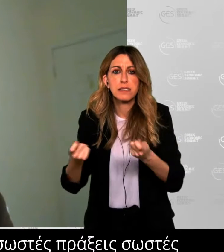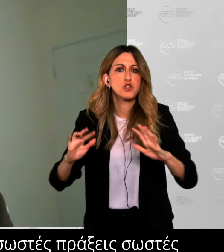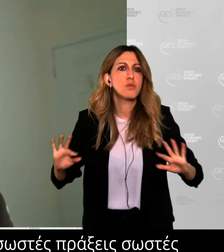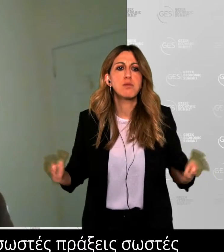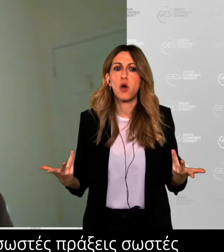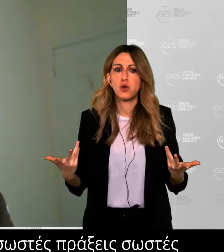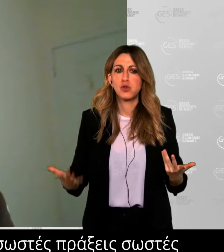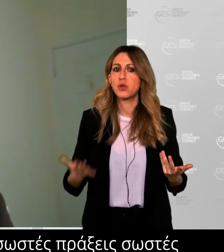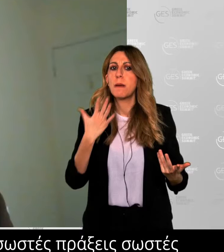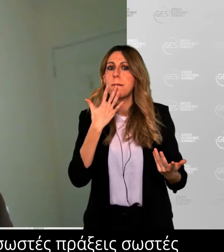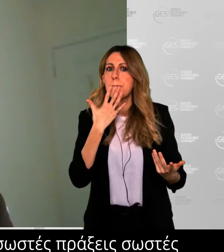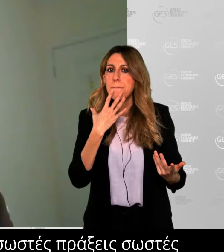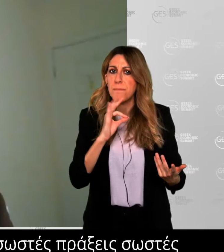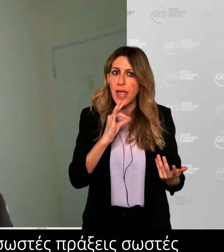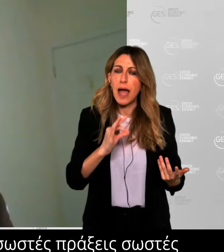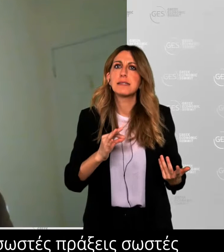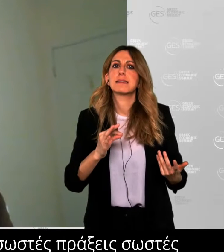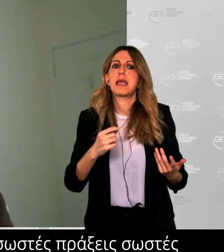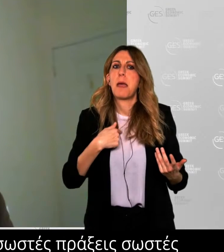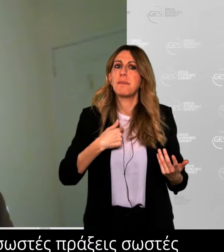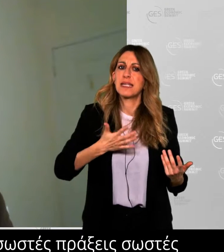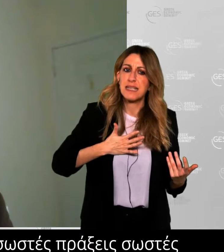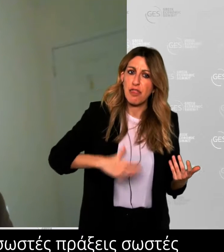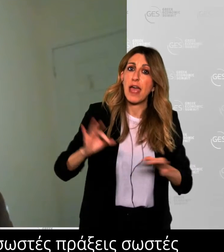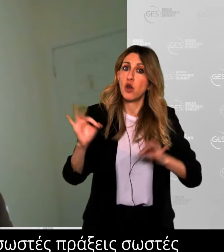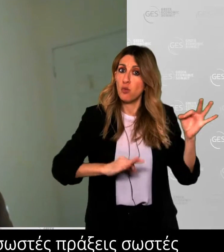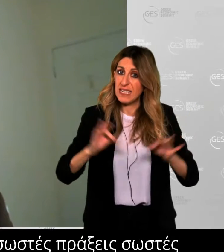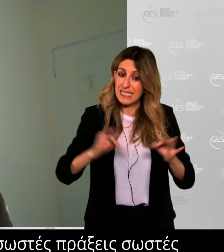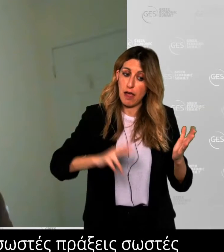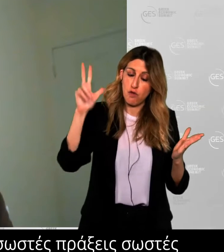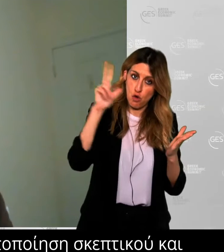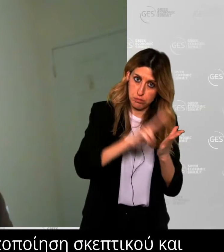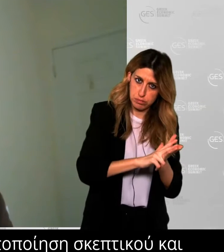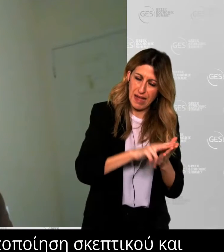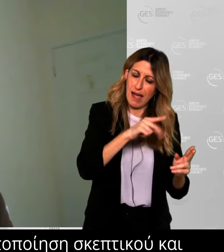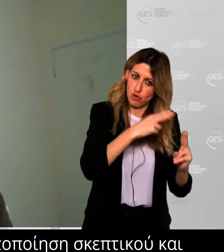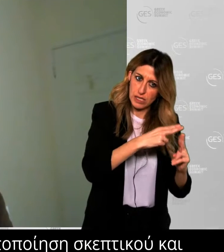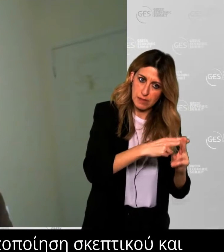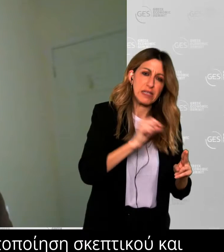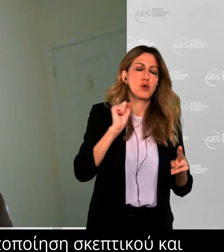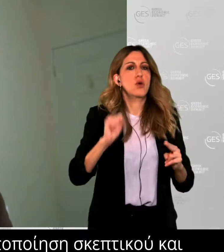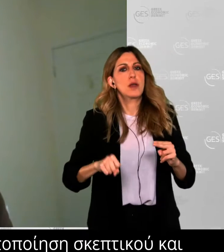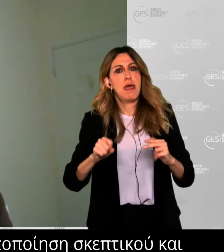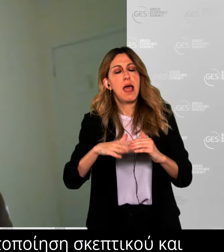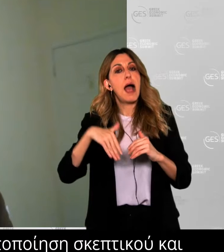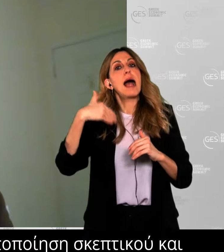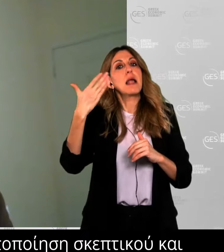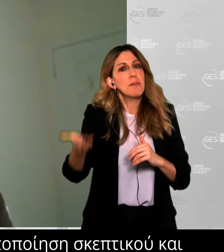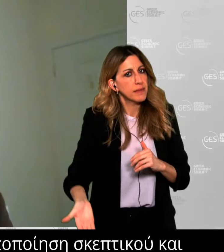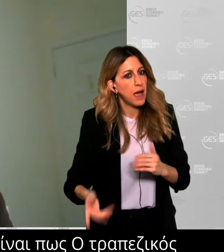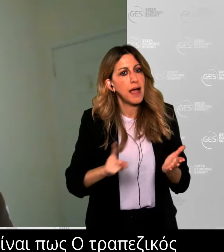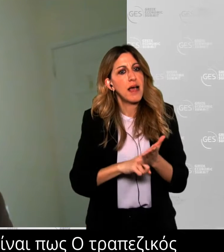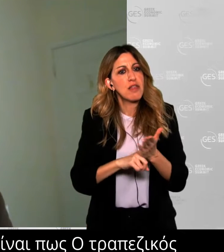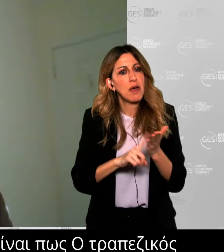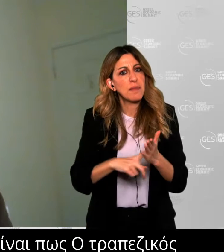about, because I spoke to it earlier, is how does the banking sector have and find a voice with the other stakeholders that it needs to work with? There